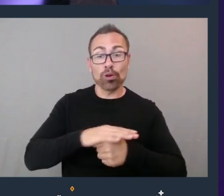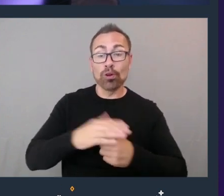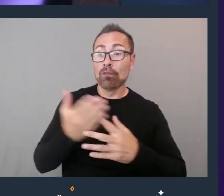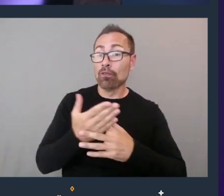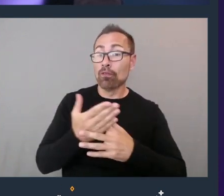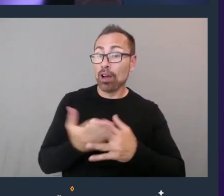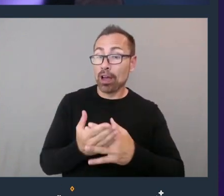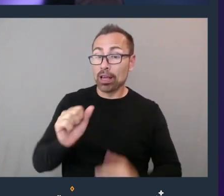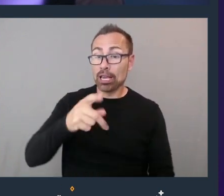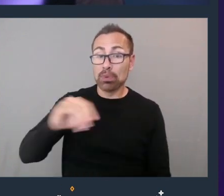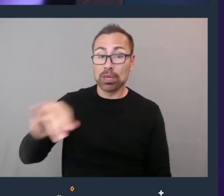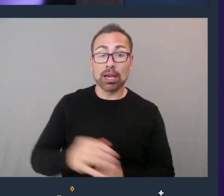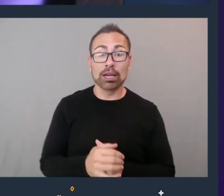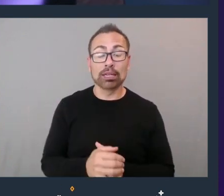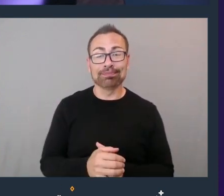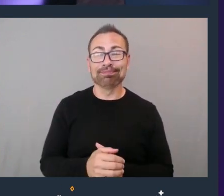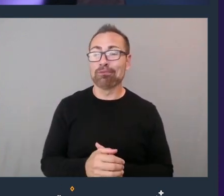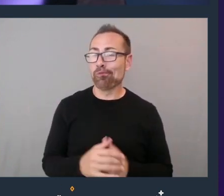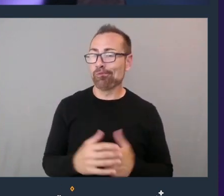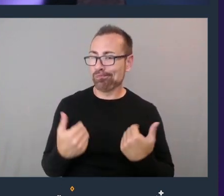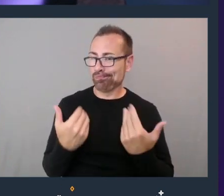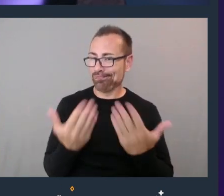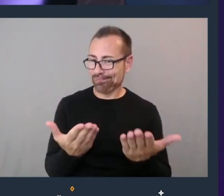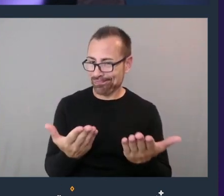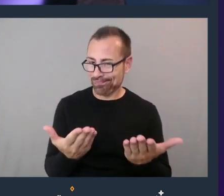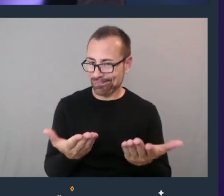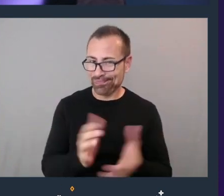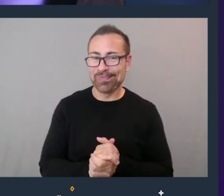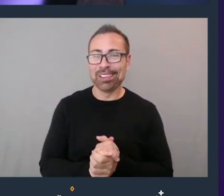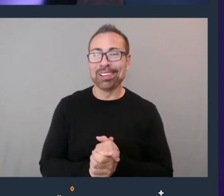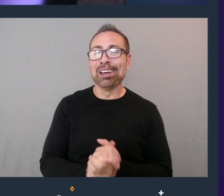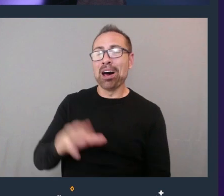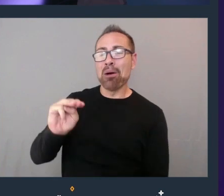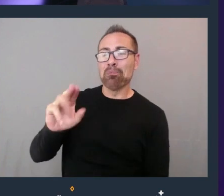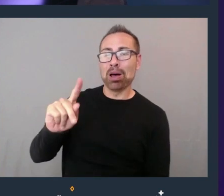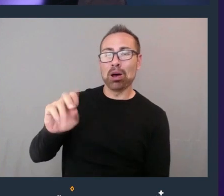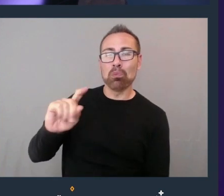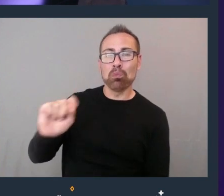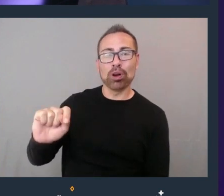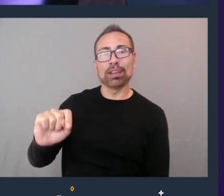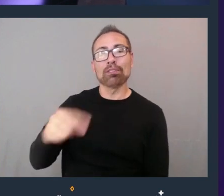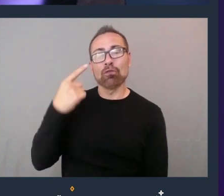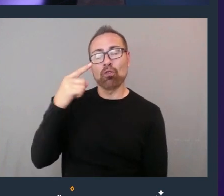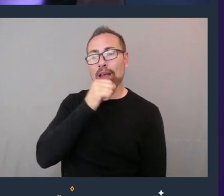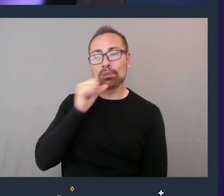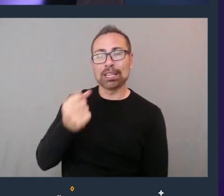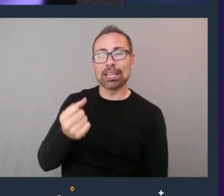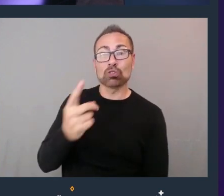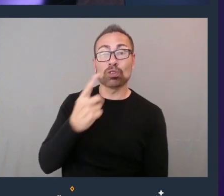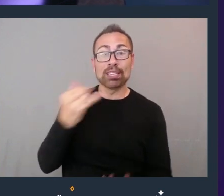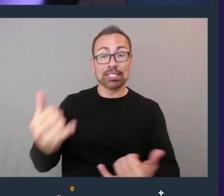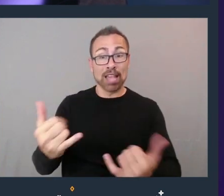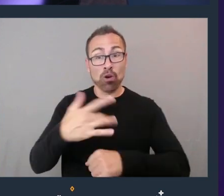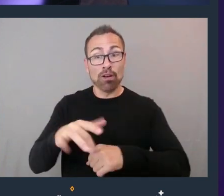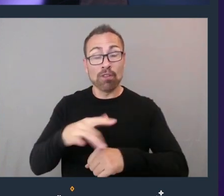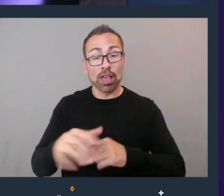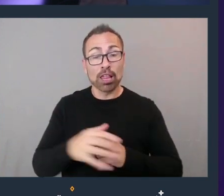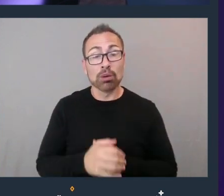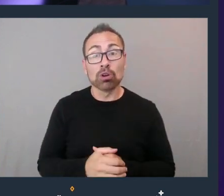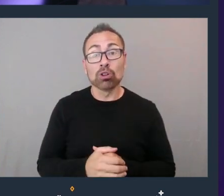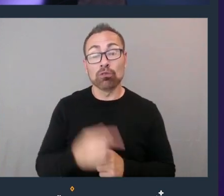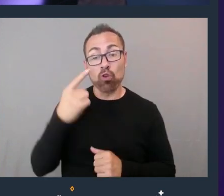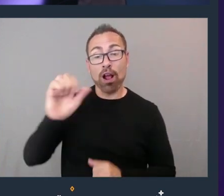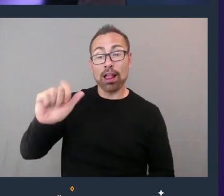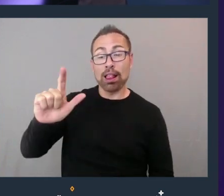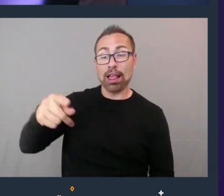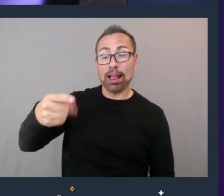Point for Amazon S3 is now available as an alpha release. Mount Point is a Linux Fuse-based file client, and in this first release, clients will be